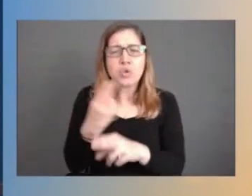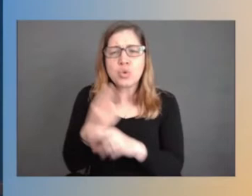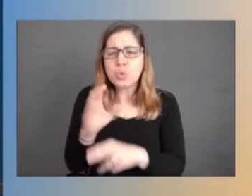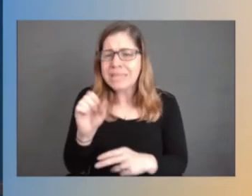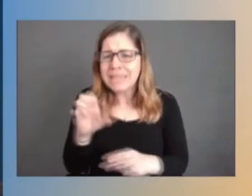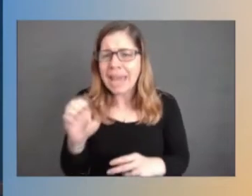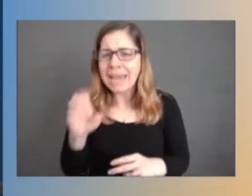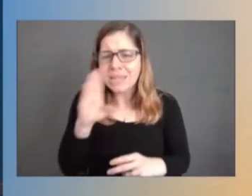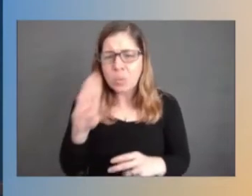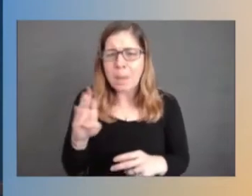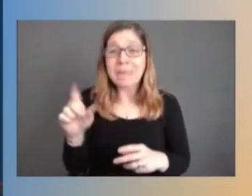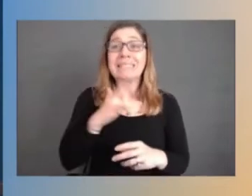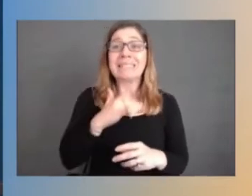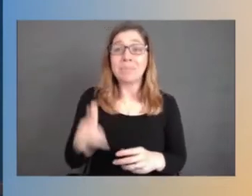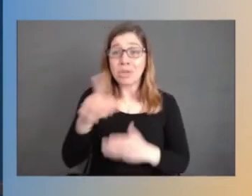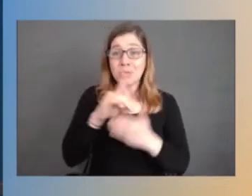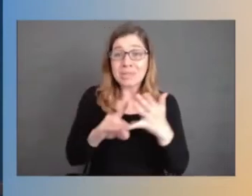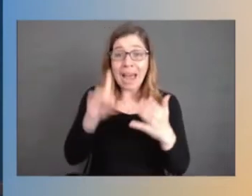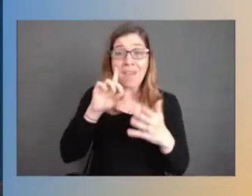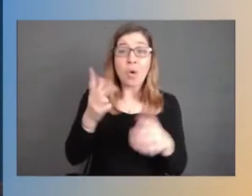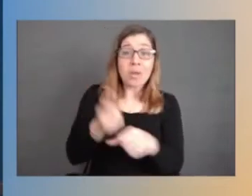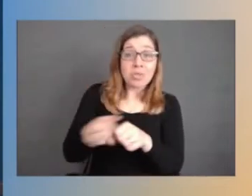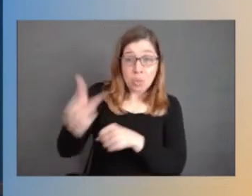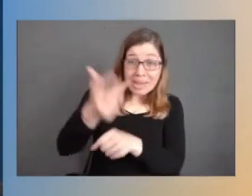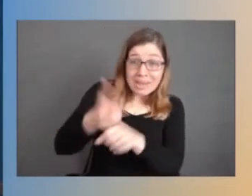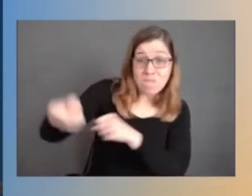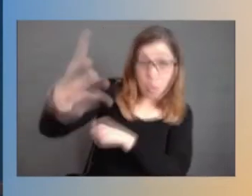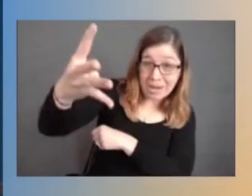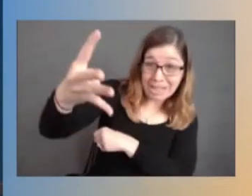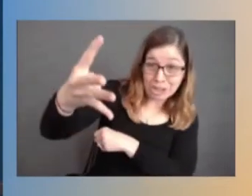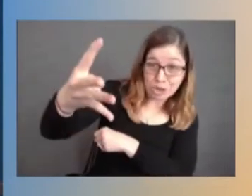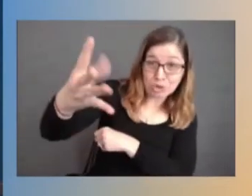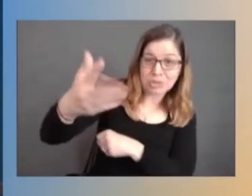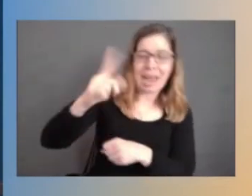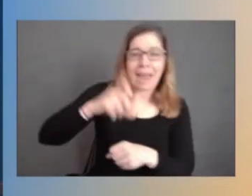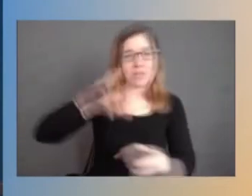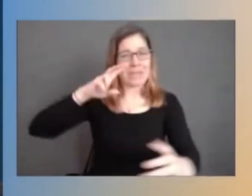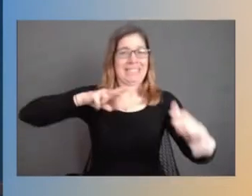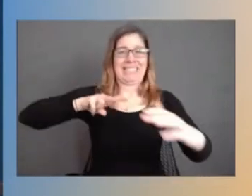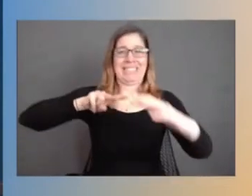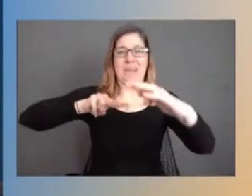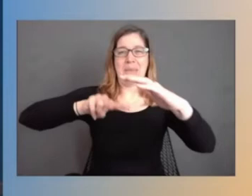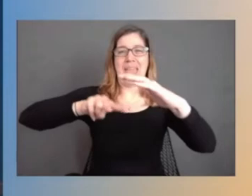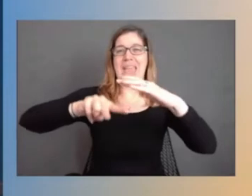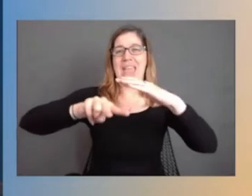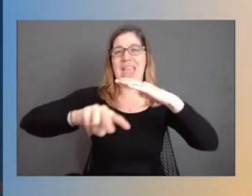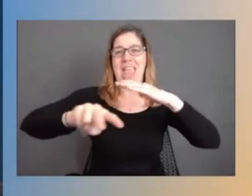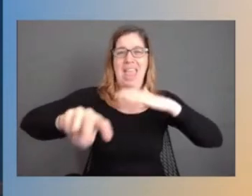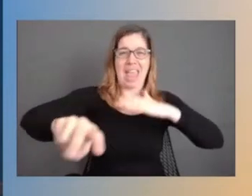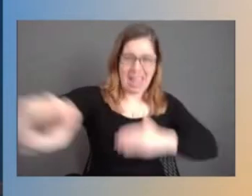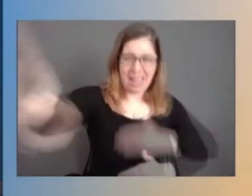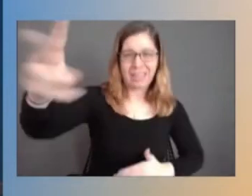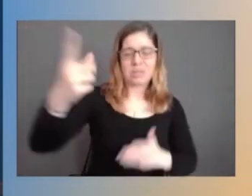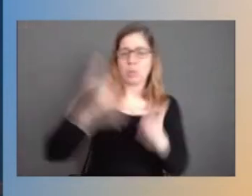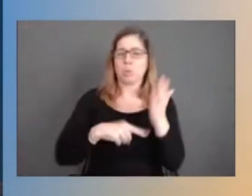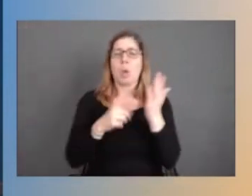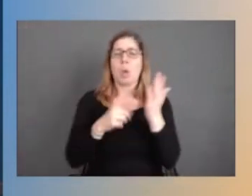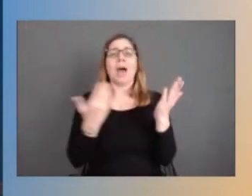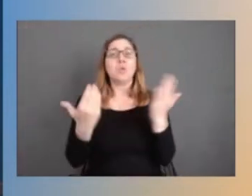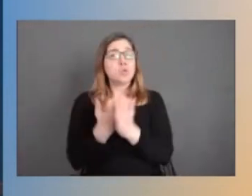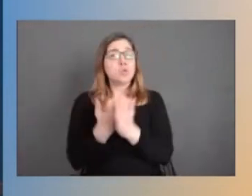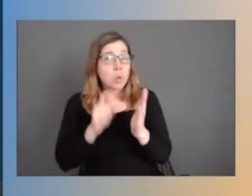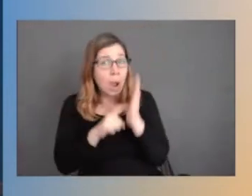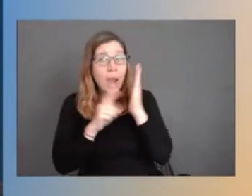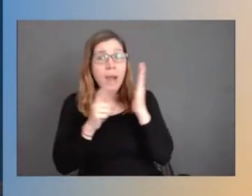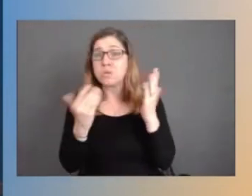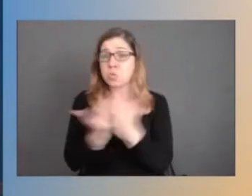for 3 or 4 years out. And so you have to anticipate all of the possible things that can come along or what the new requirements are. You know, if you think